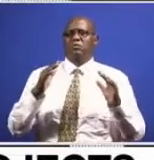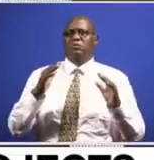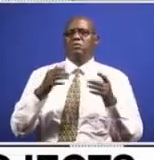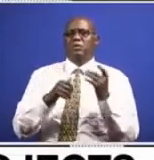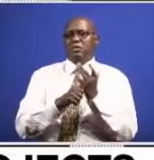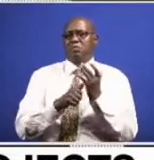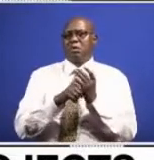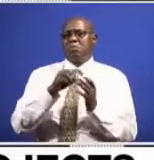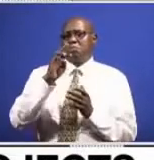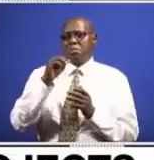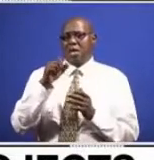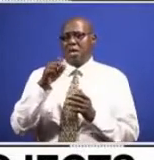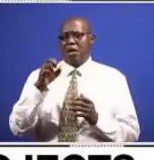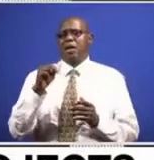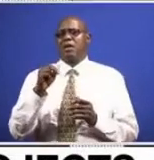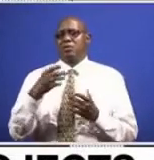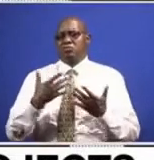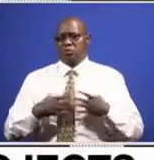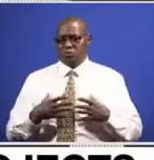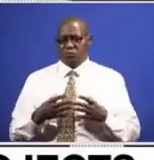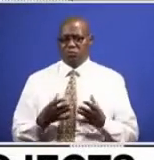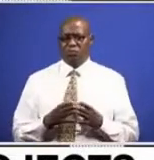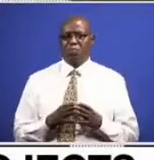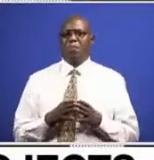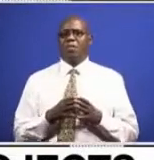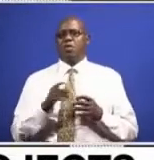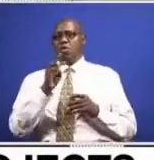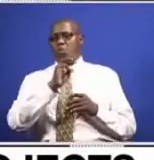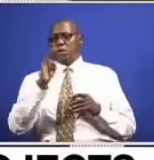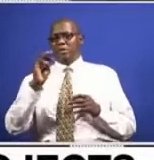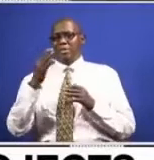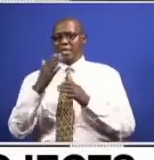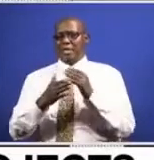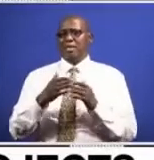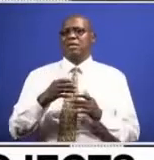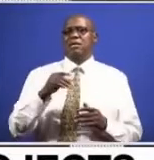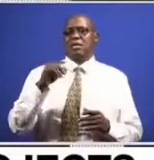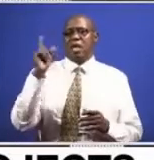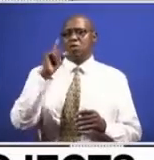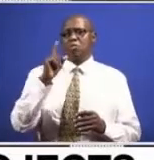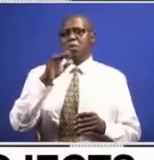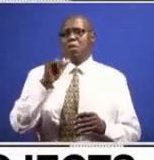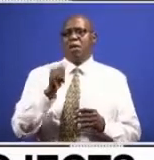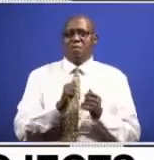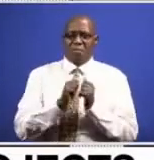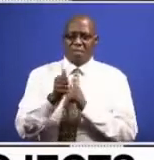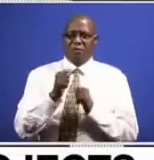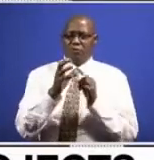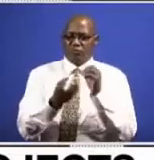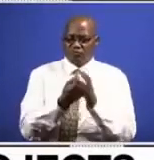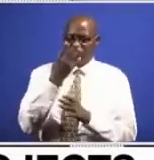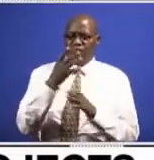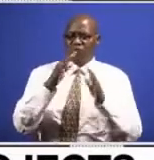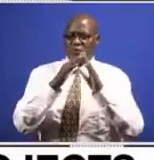Residence, is a three-acre urban development nestled in the western end of the Nairobi bypass. The launch of the housing